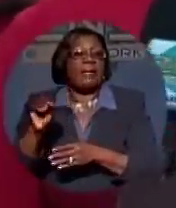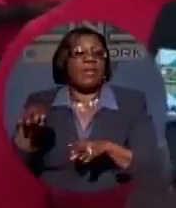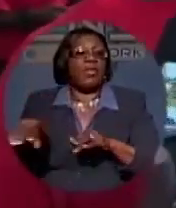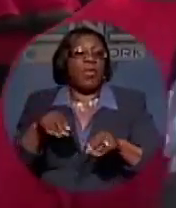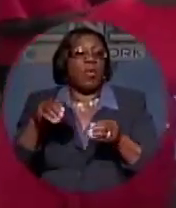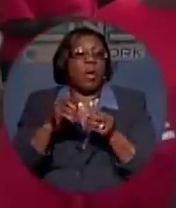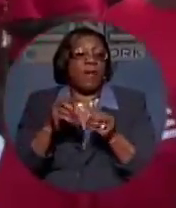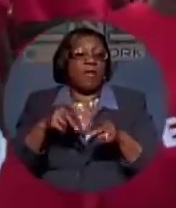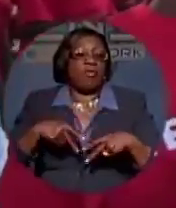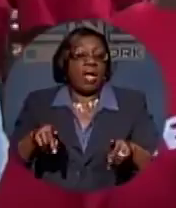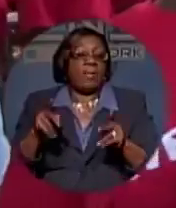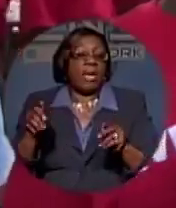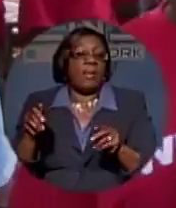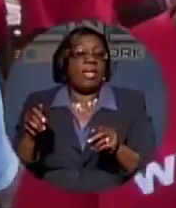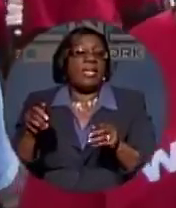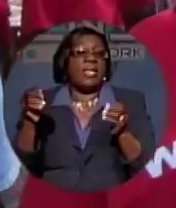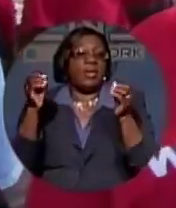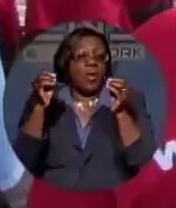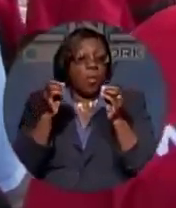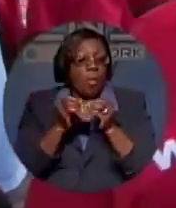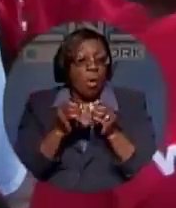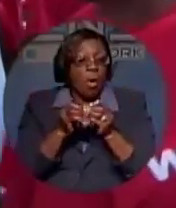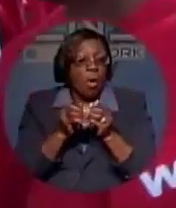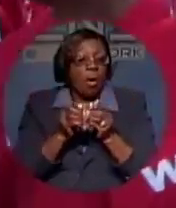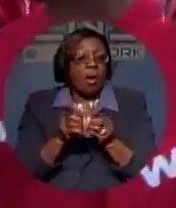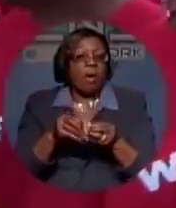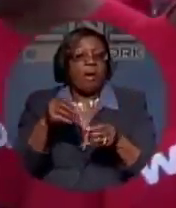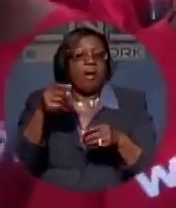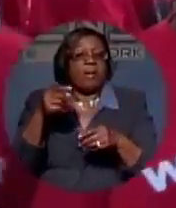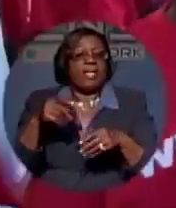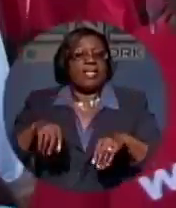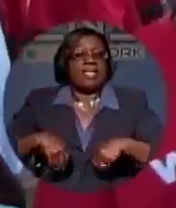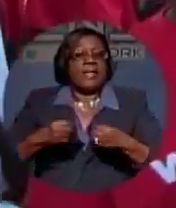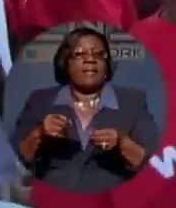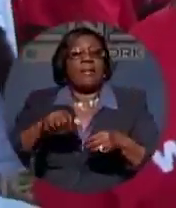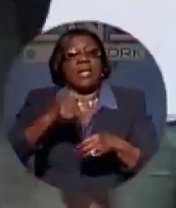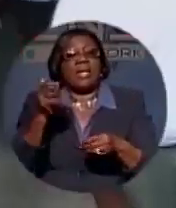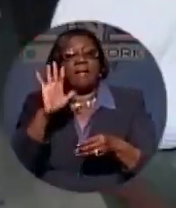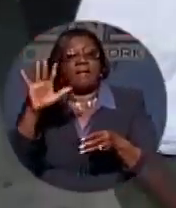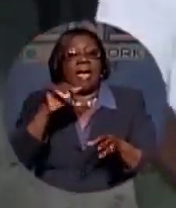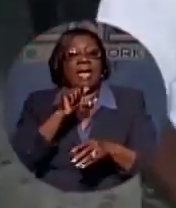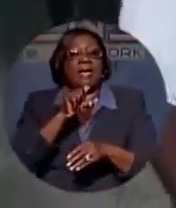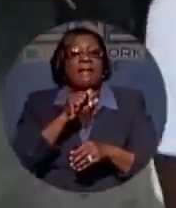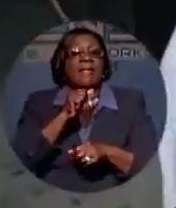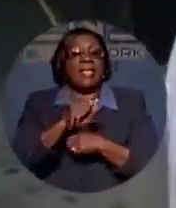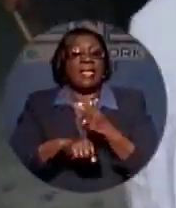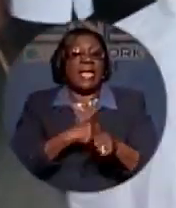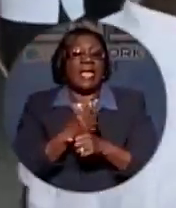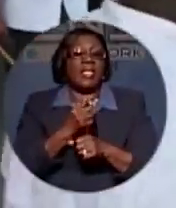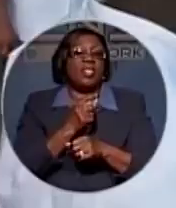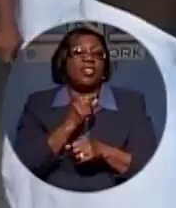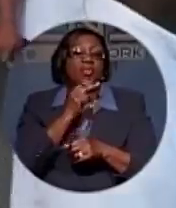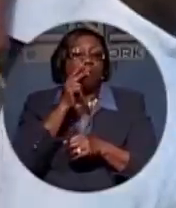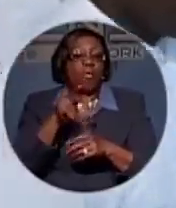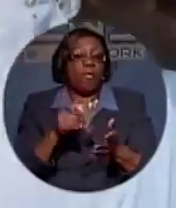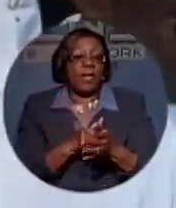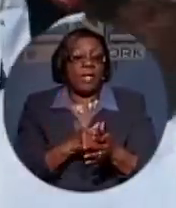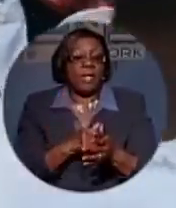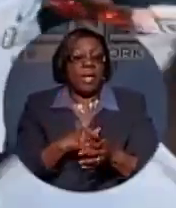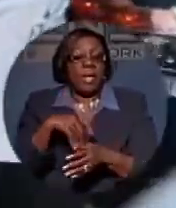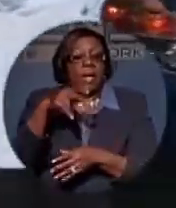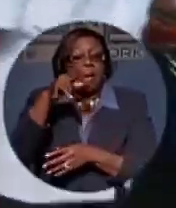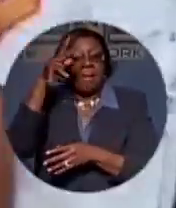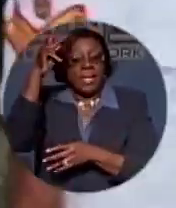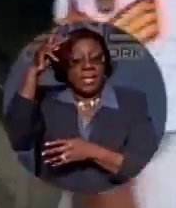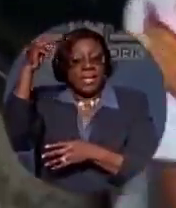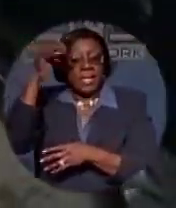do more than what they're doing. They're going to do more. Just give them 5 years to prove it. Speaking privately to reporters, Mr. Ingraham